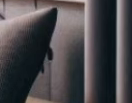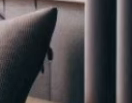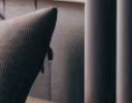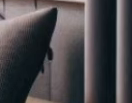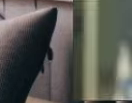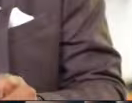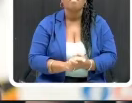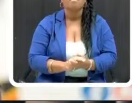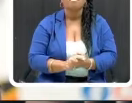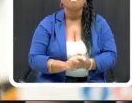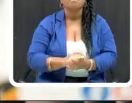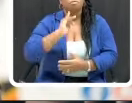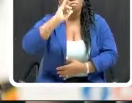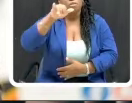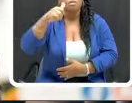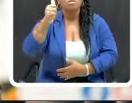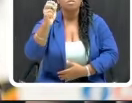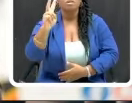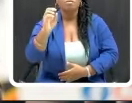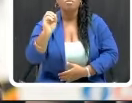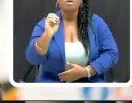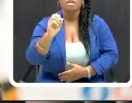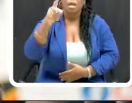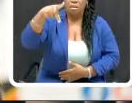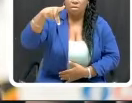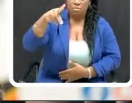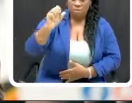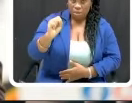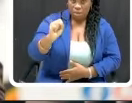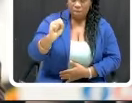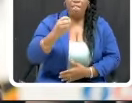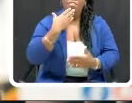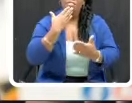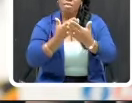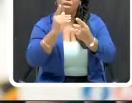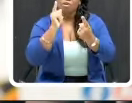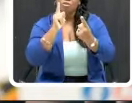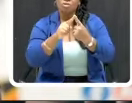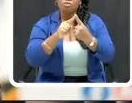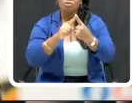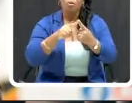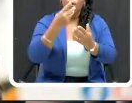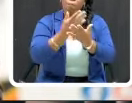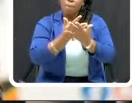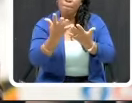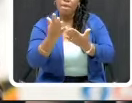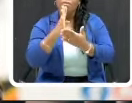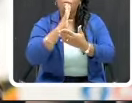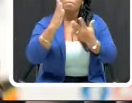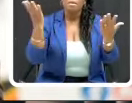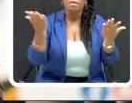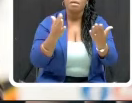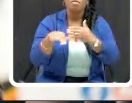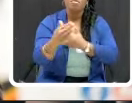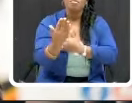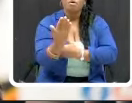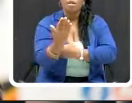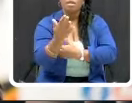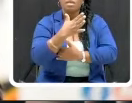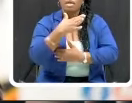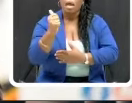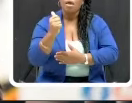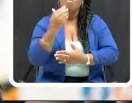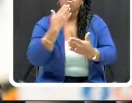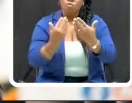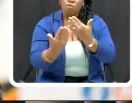Look, these politicians are focusing on the wrong thing. The focus should be on getting our CBI money, our $1 billion. Where is our